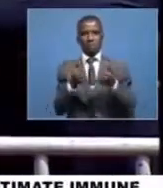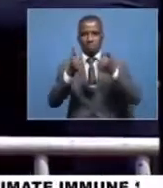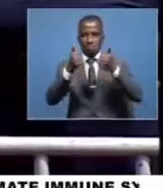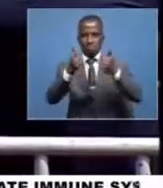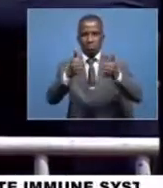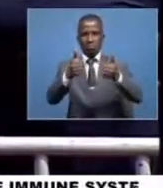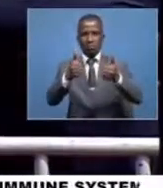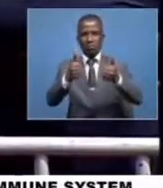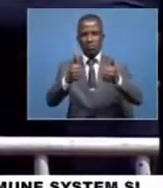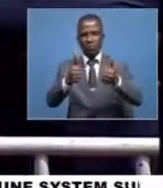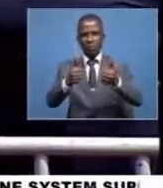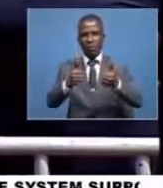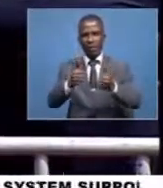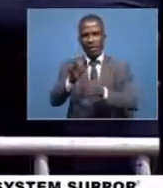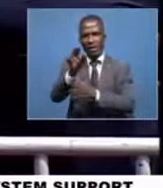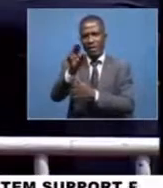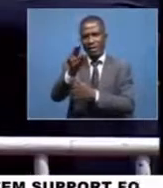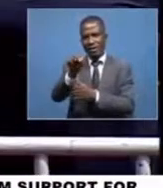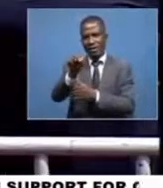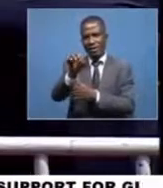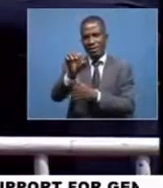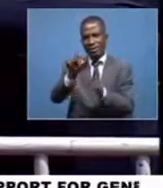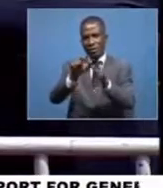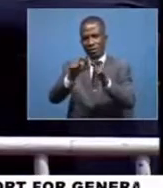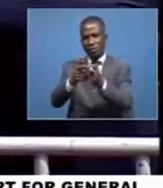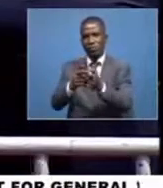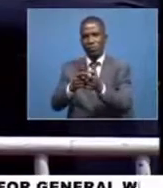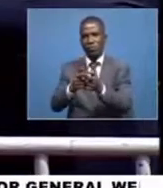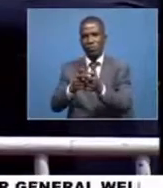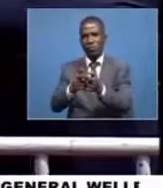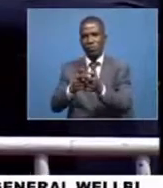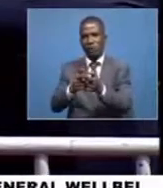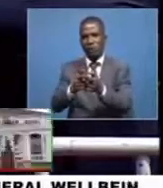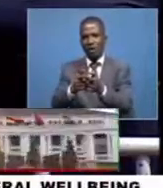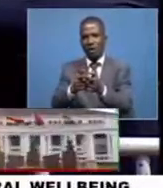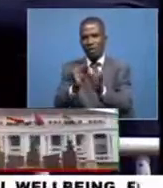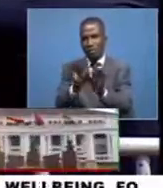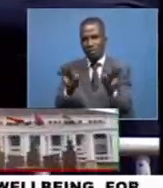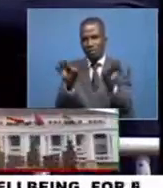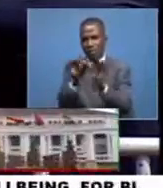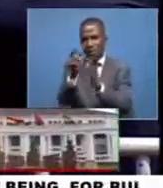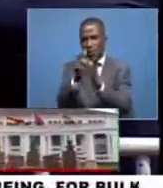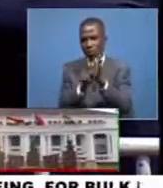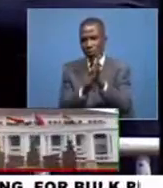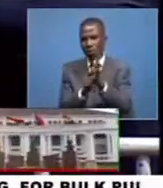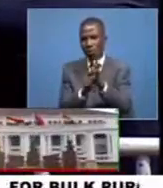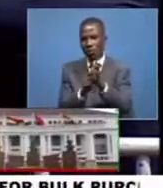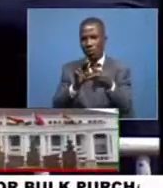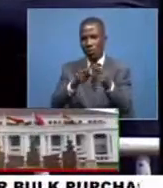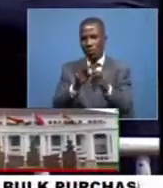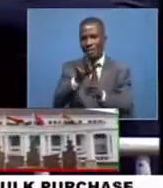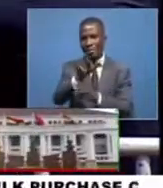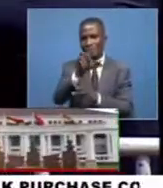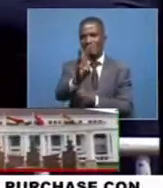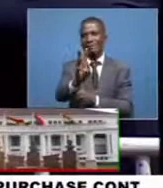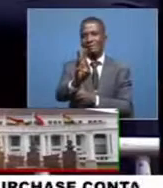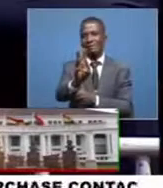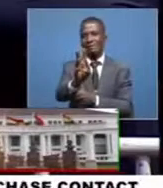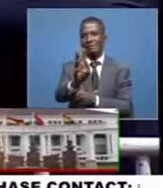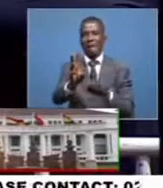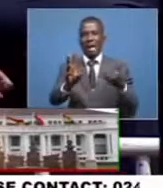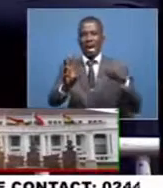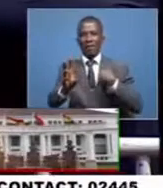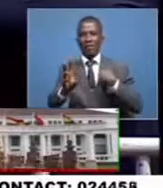the petitioner's point was that under the specific rule, Order 36, they had elected